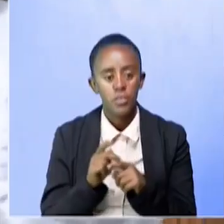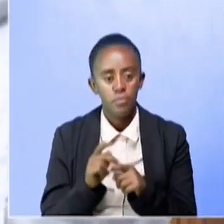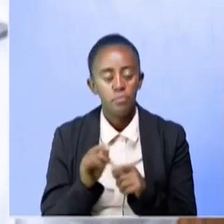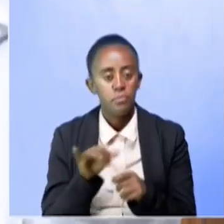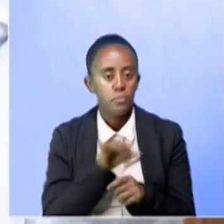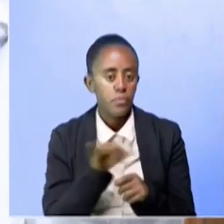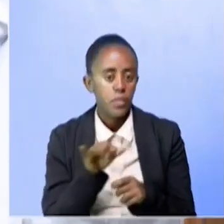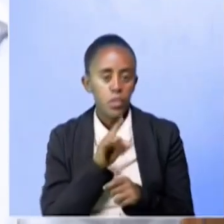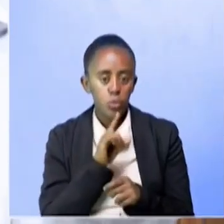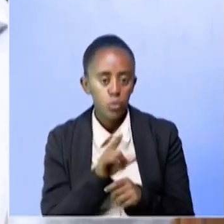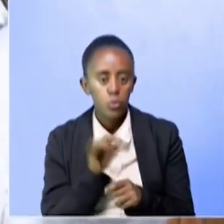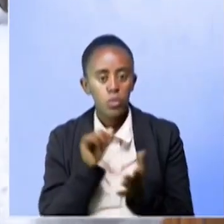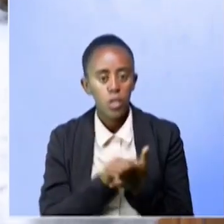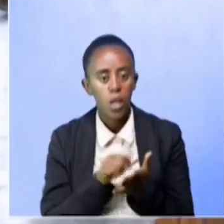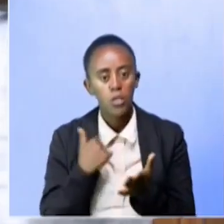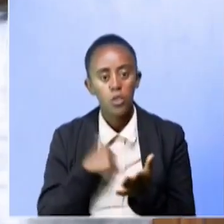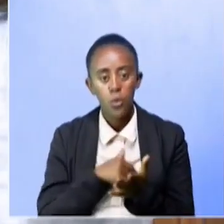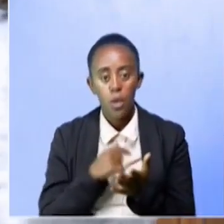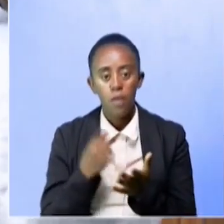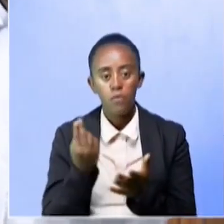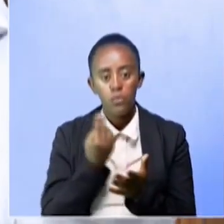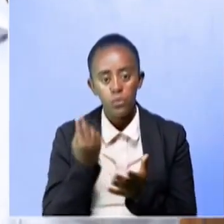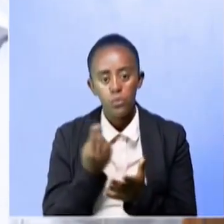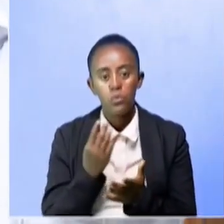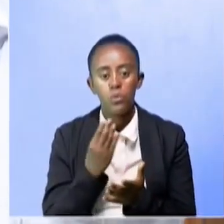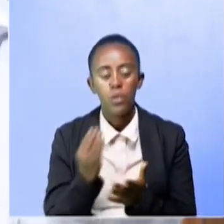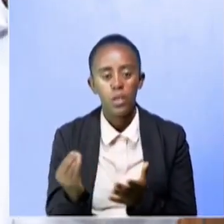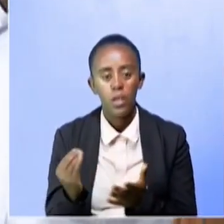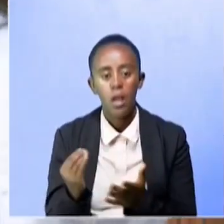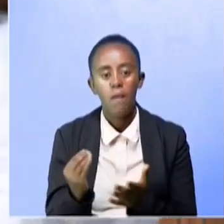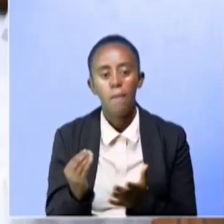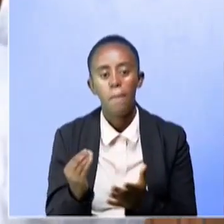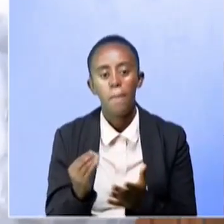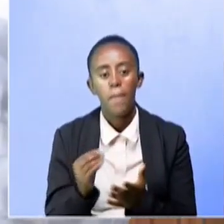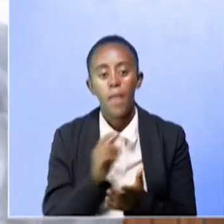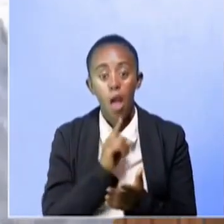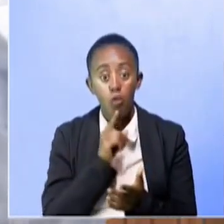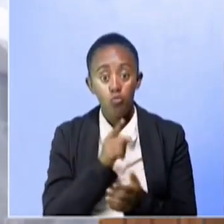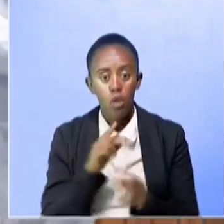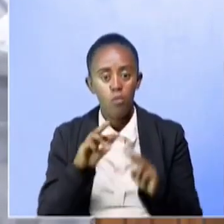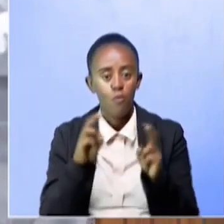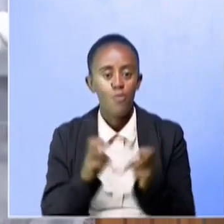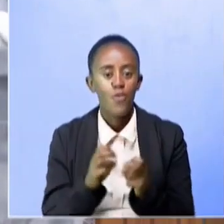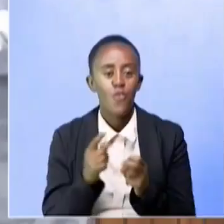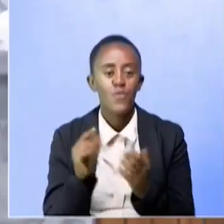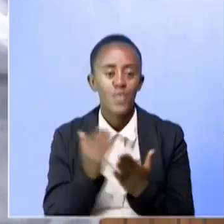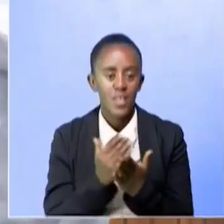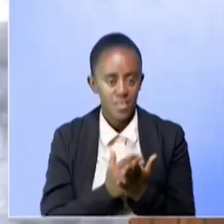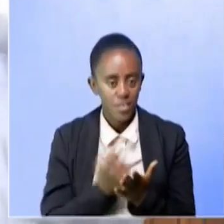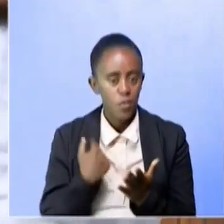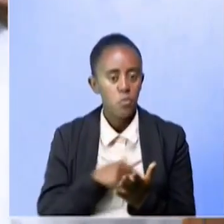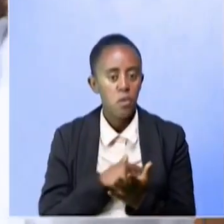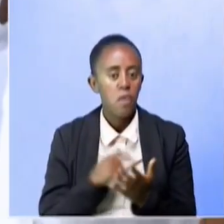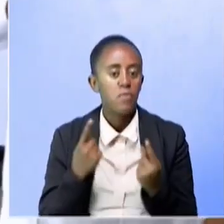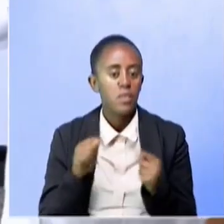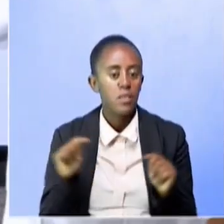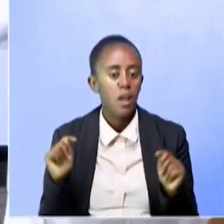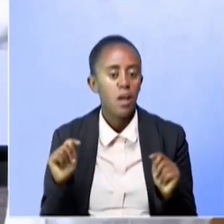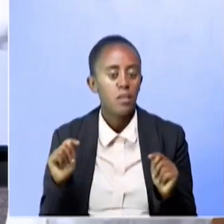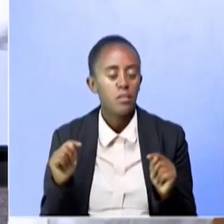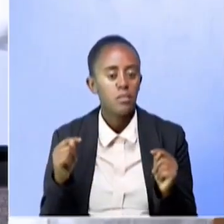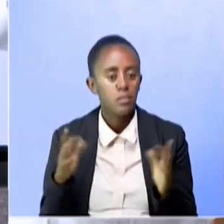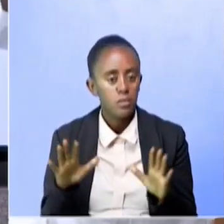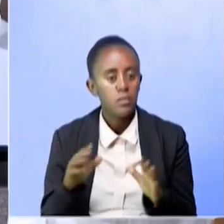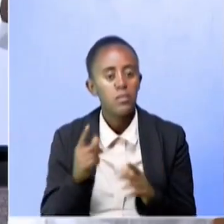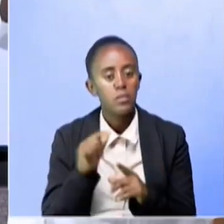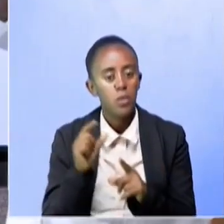have used in the previous and the actual topic of the lesson. We have been trying to see that the